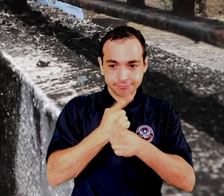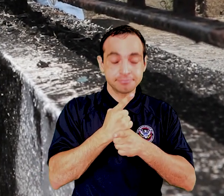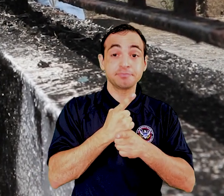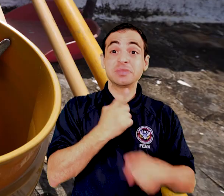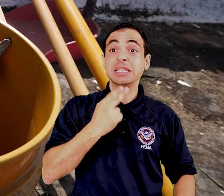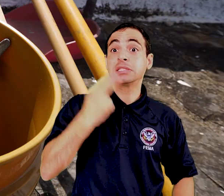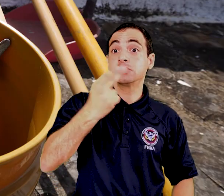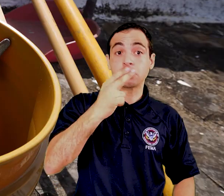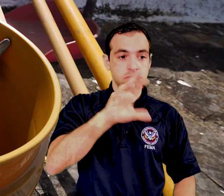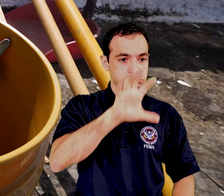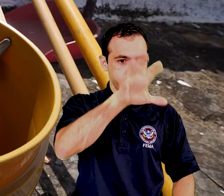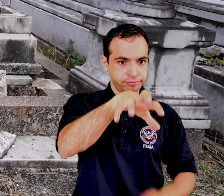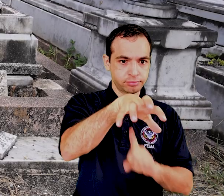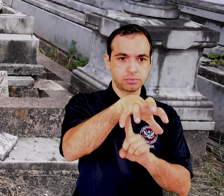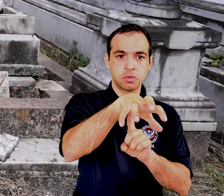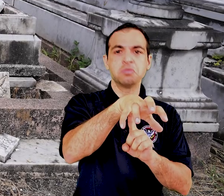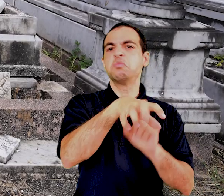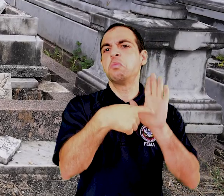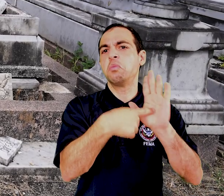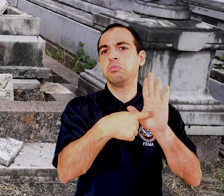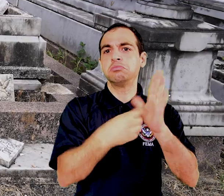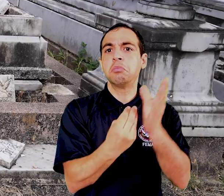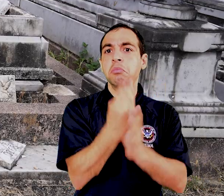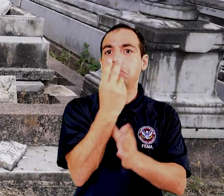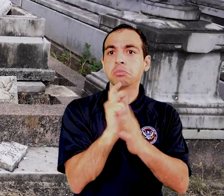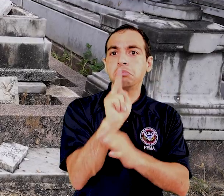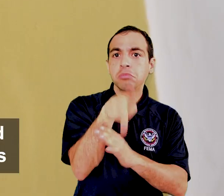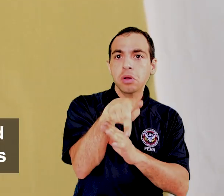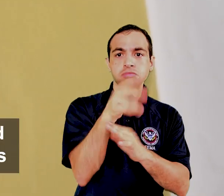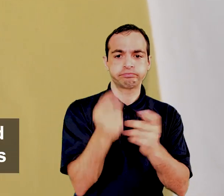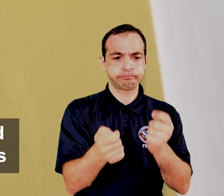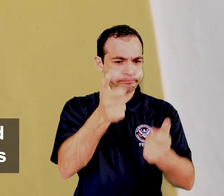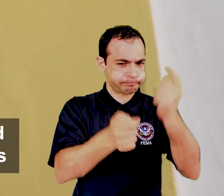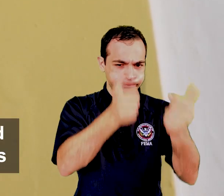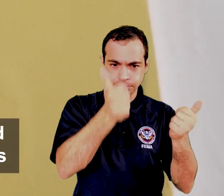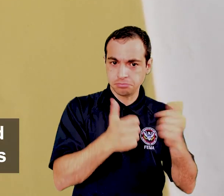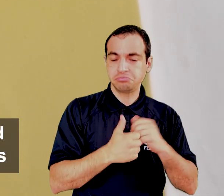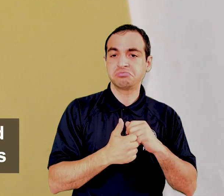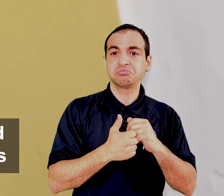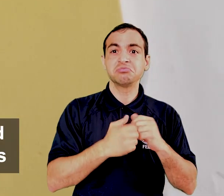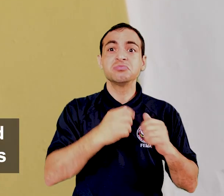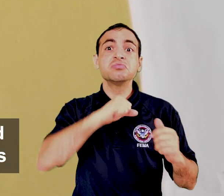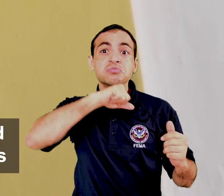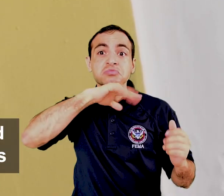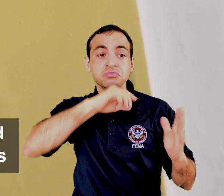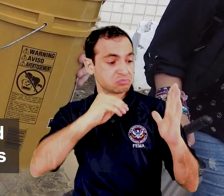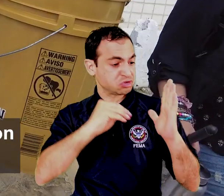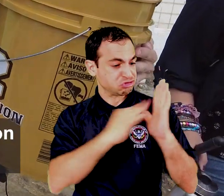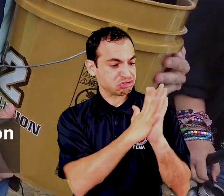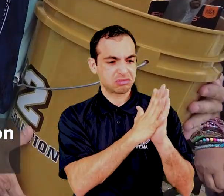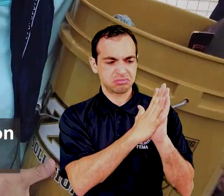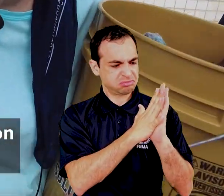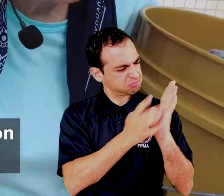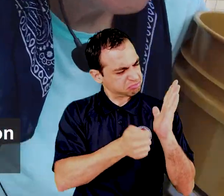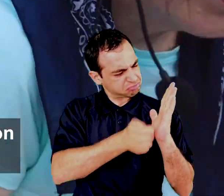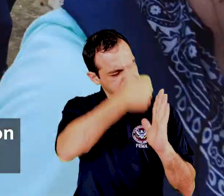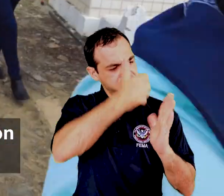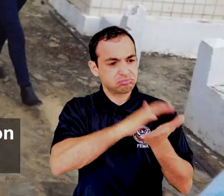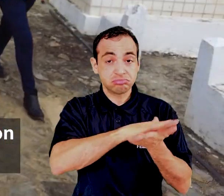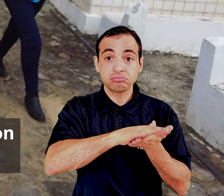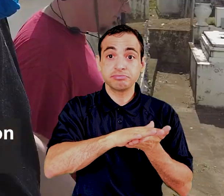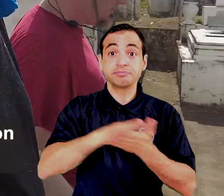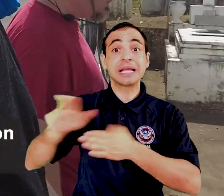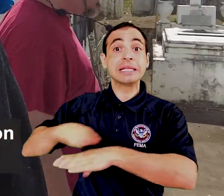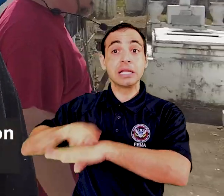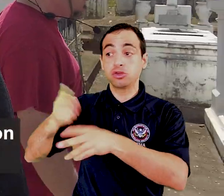biological growth or rust stains or basic stains that occur. The training is being provided by the National Park Service's National Center